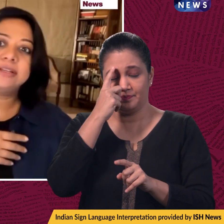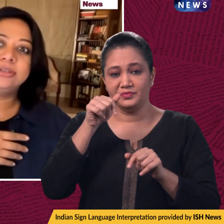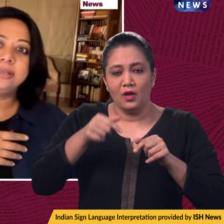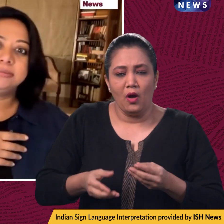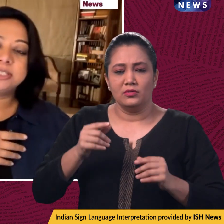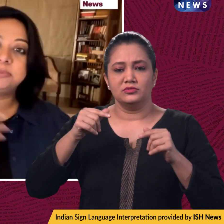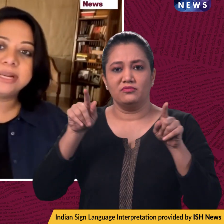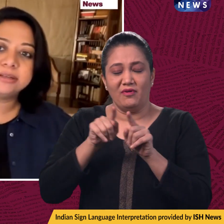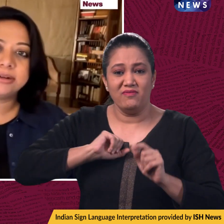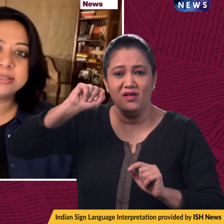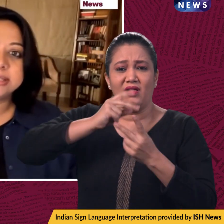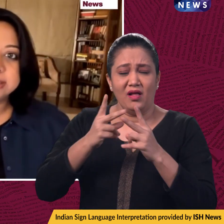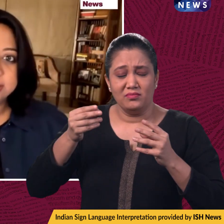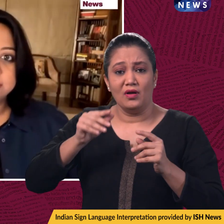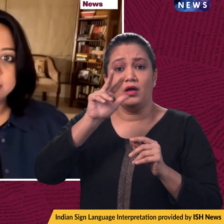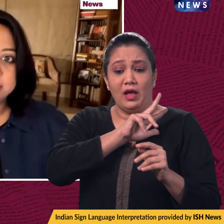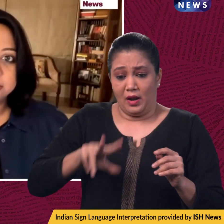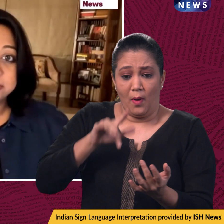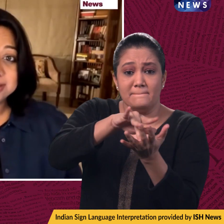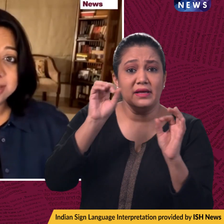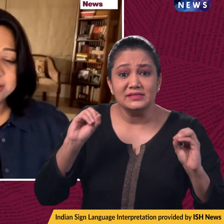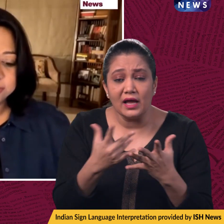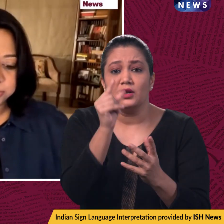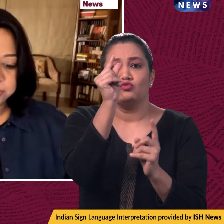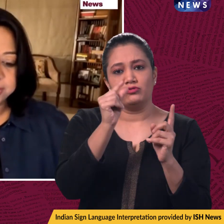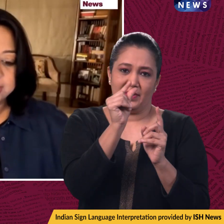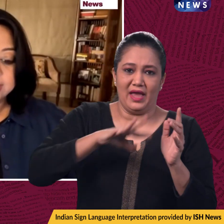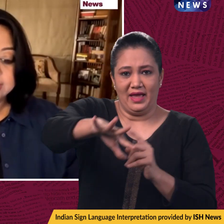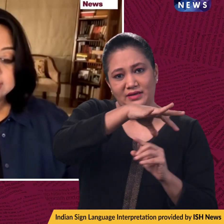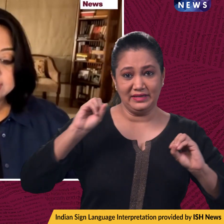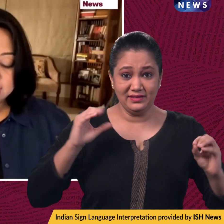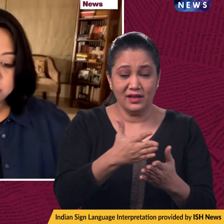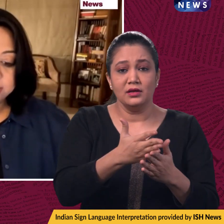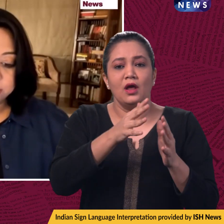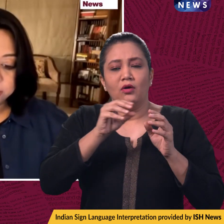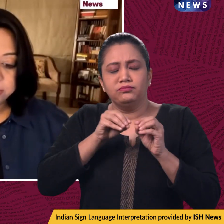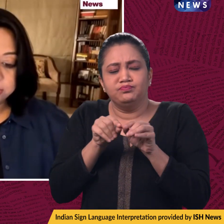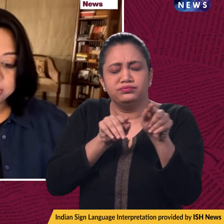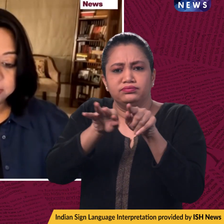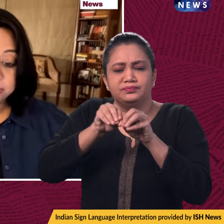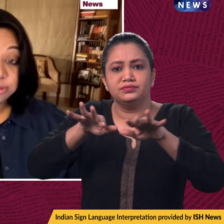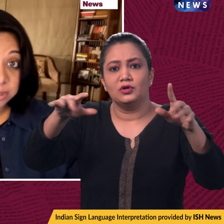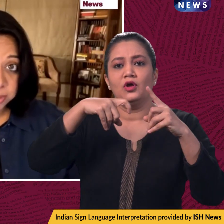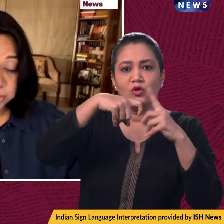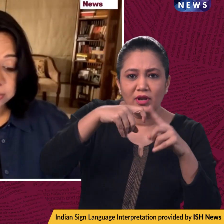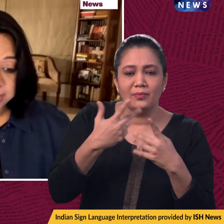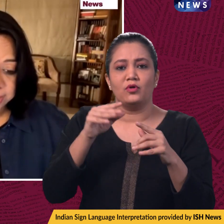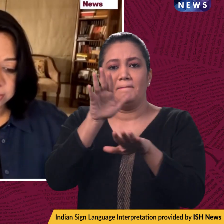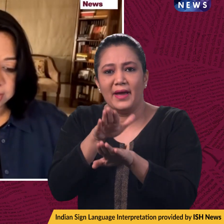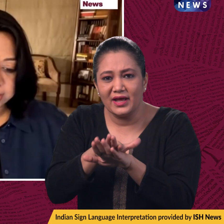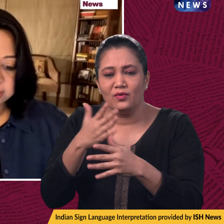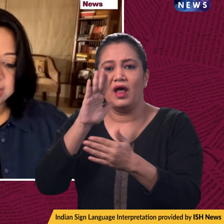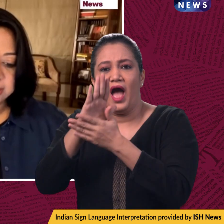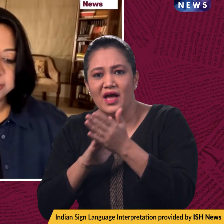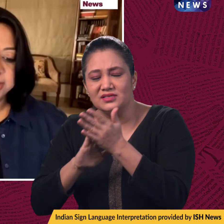have actually spread across the state of Karnataka. Remember, it started from Udupi. It's now in Udupi, Kundapur, Chikmagalur,